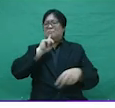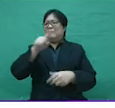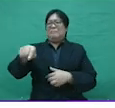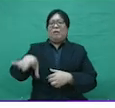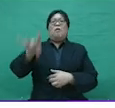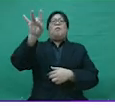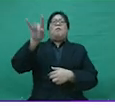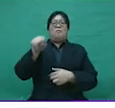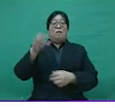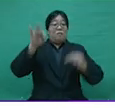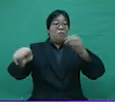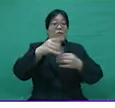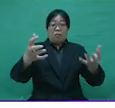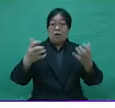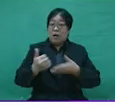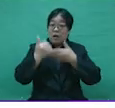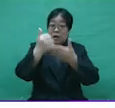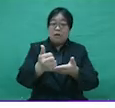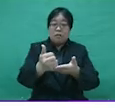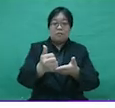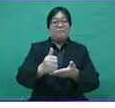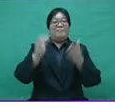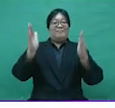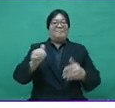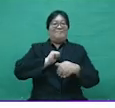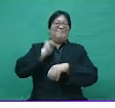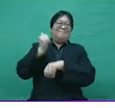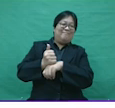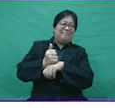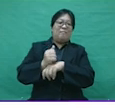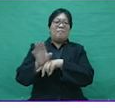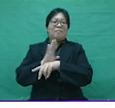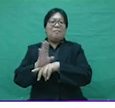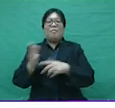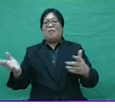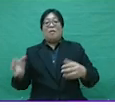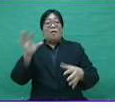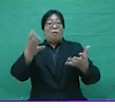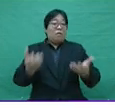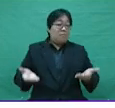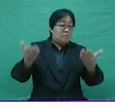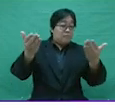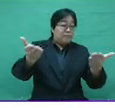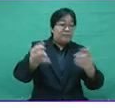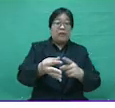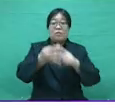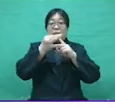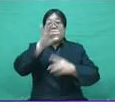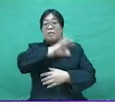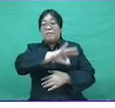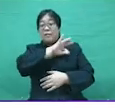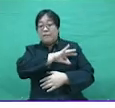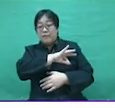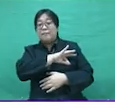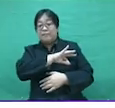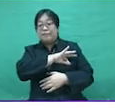was realized that if you want to help the self-employed, and if you want to offer them some special